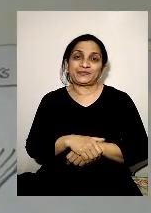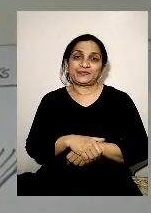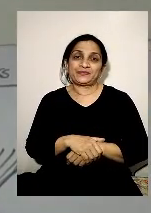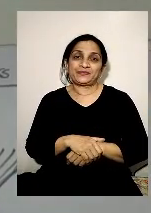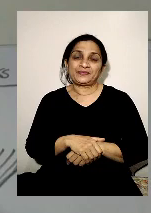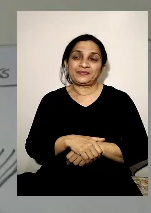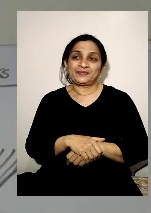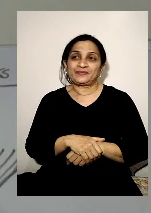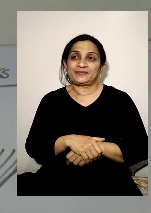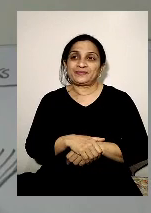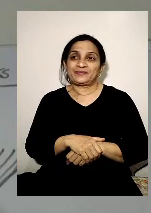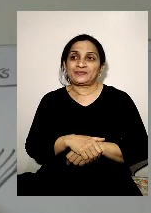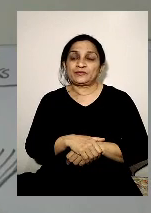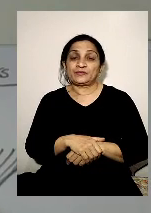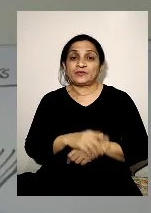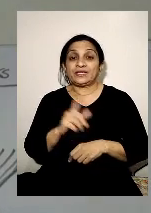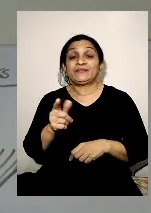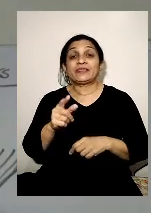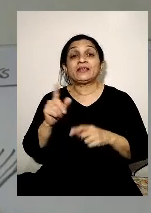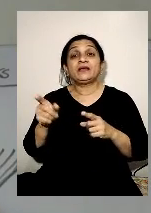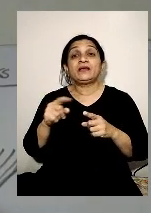just darken this also